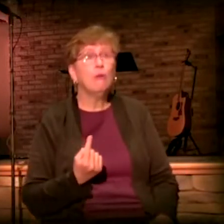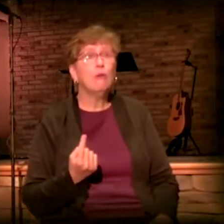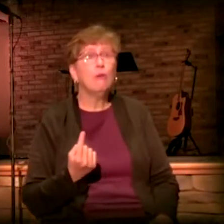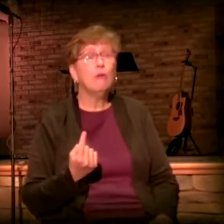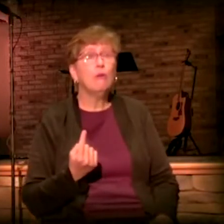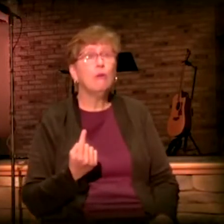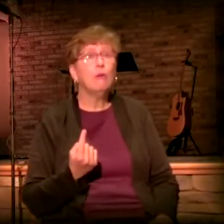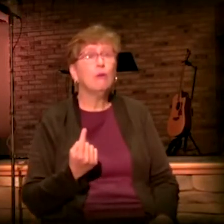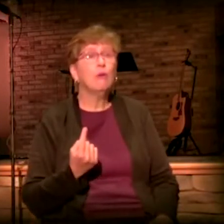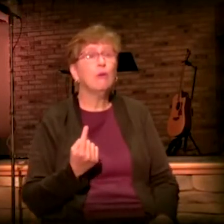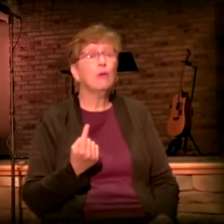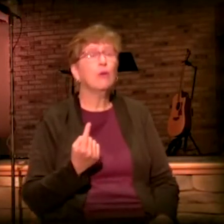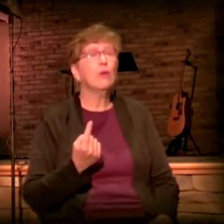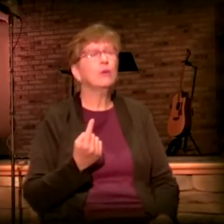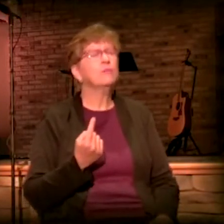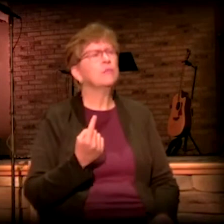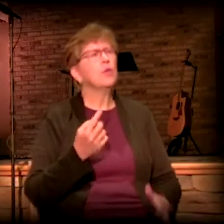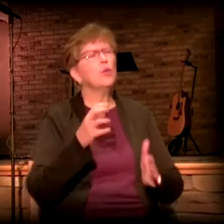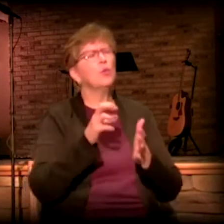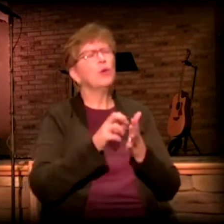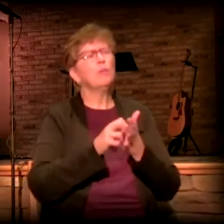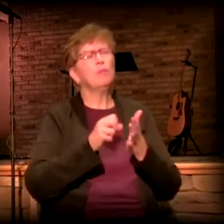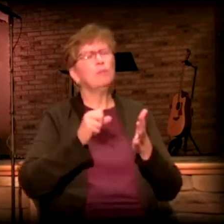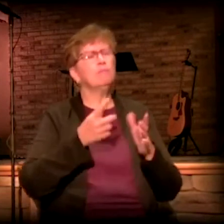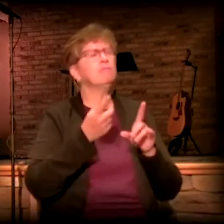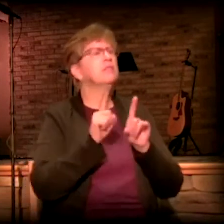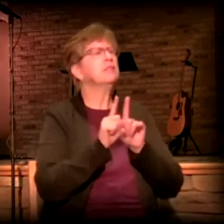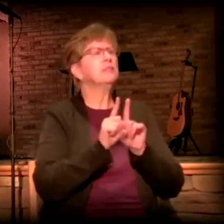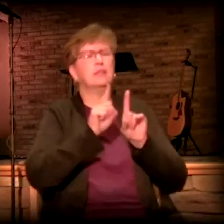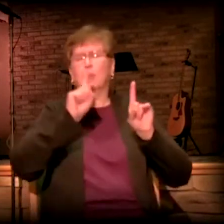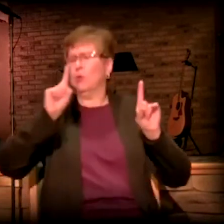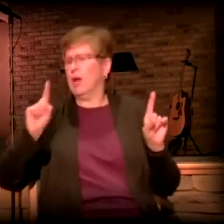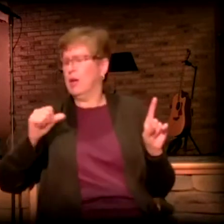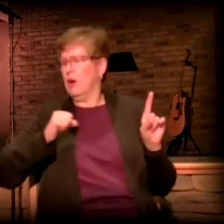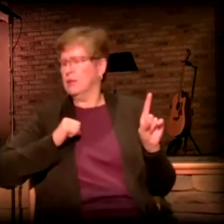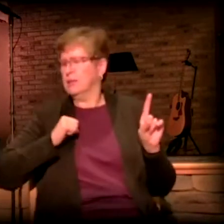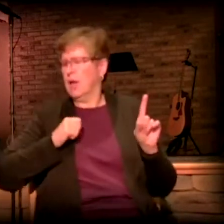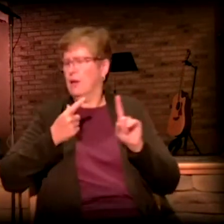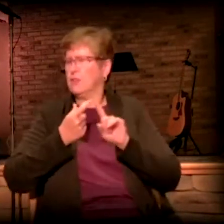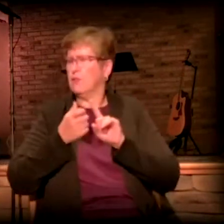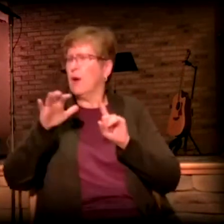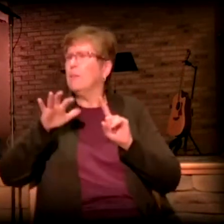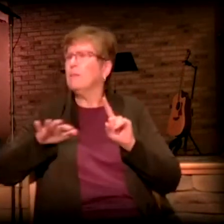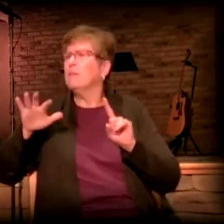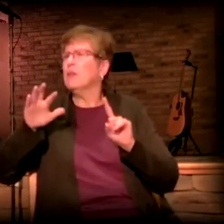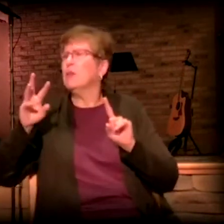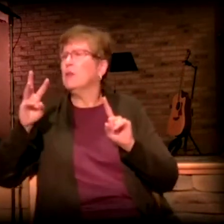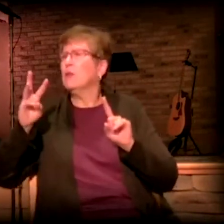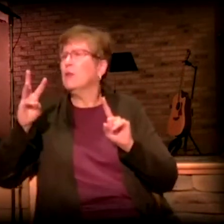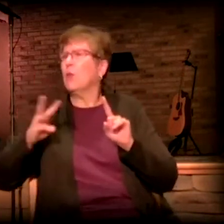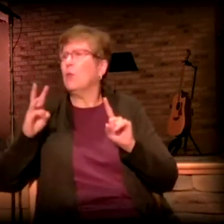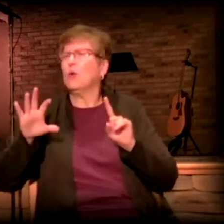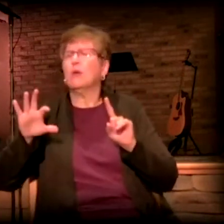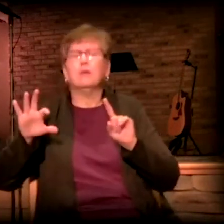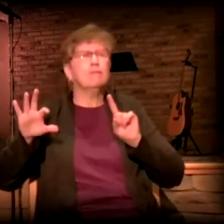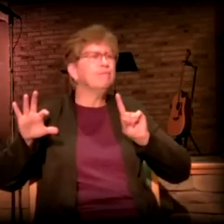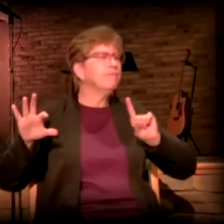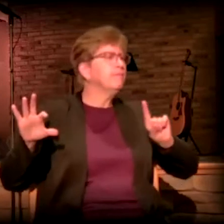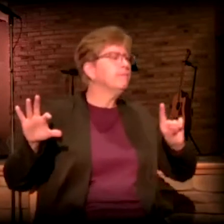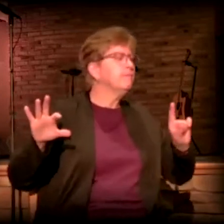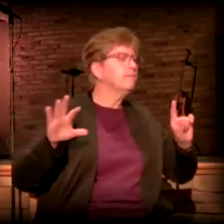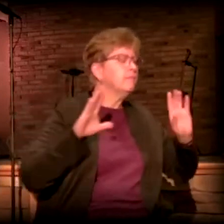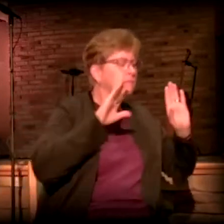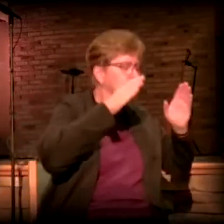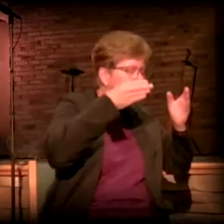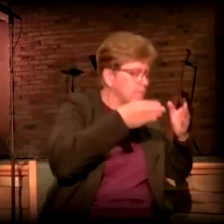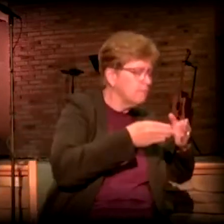Removing ourselves from the things of this world and just alone encountering the living God in